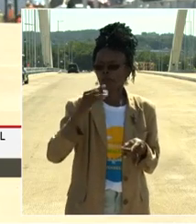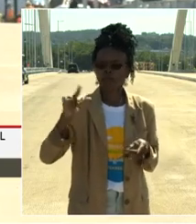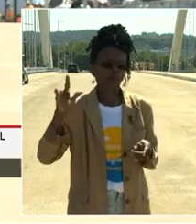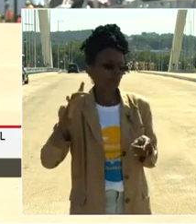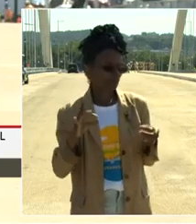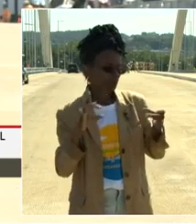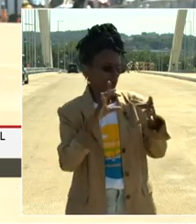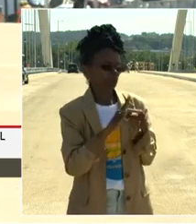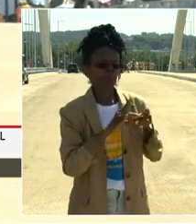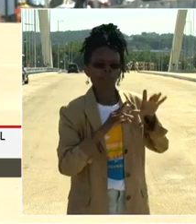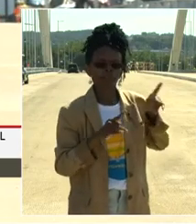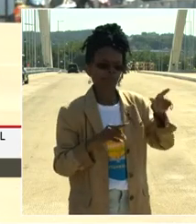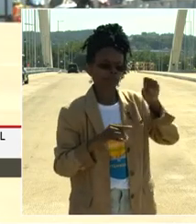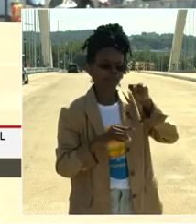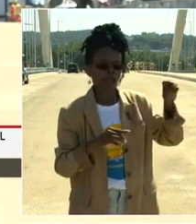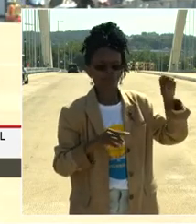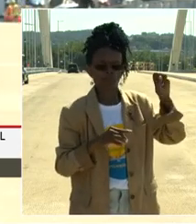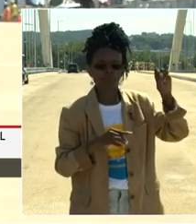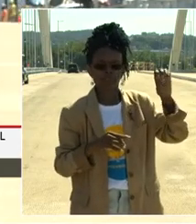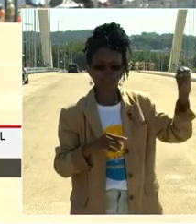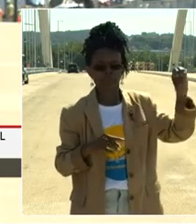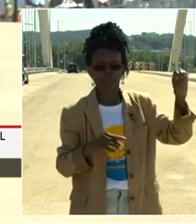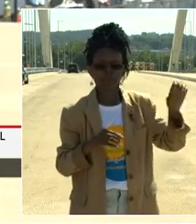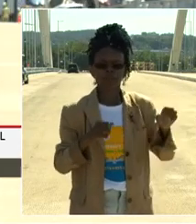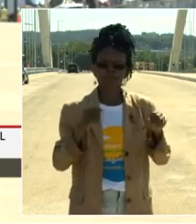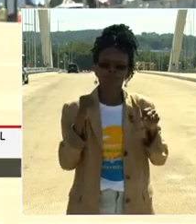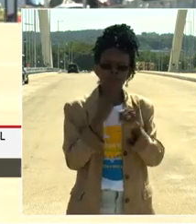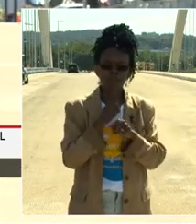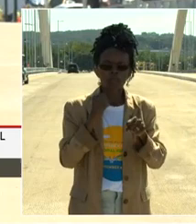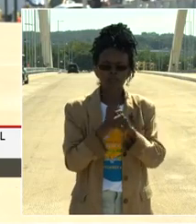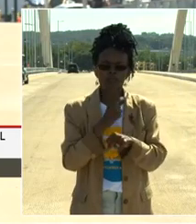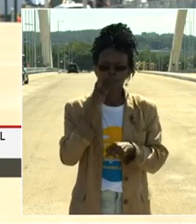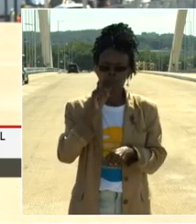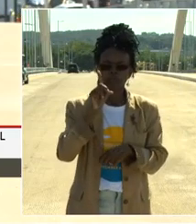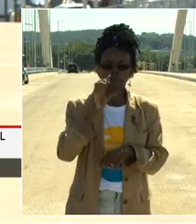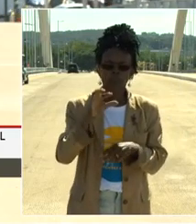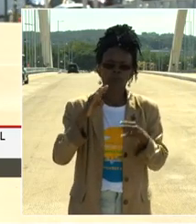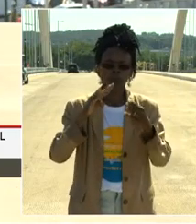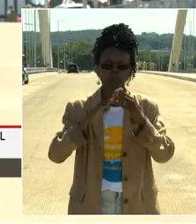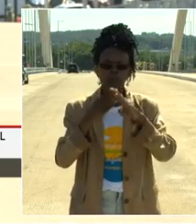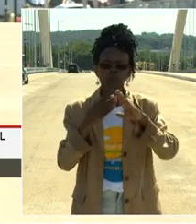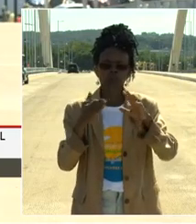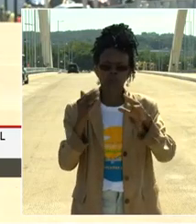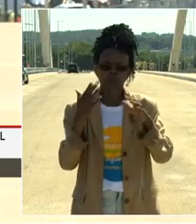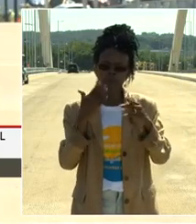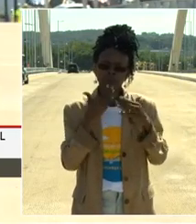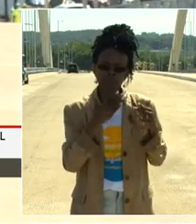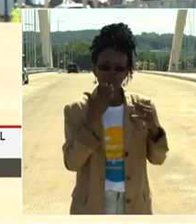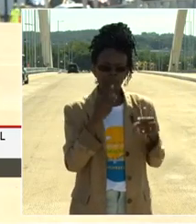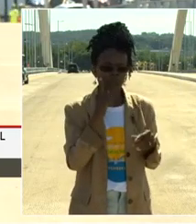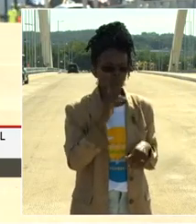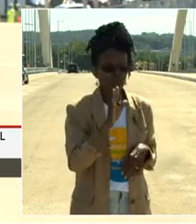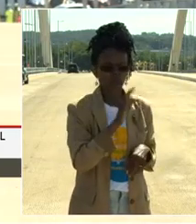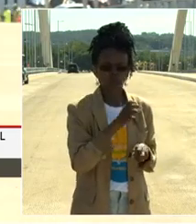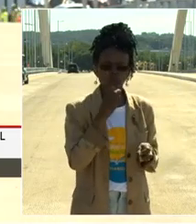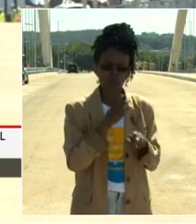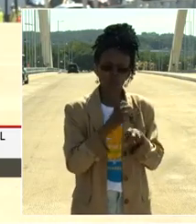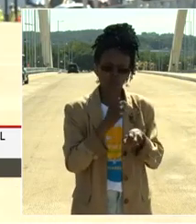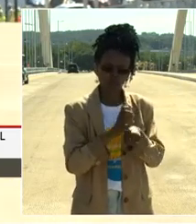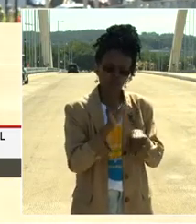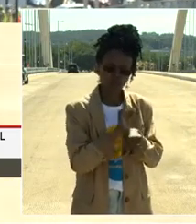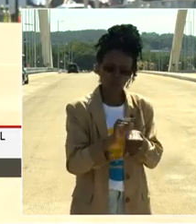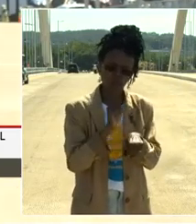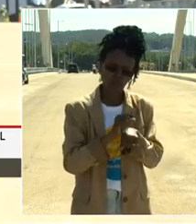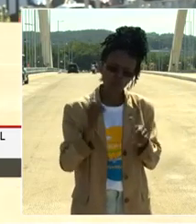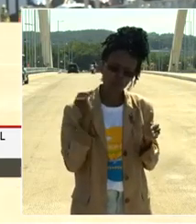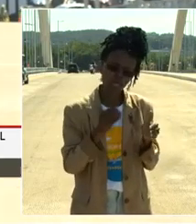long fought for D.C. statehood, and thanks to her and many others, that's closer than ever to realization. Thank you, Mayor, for